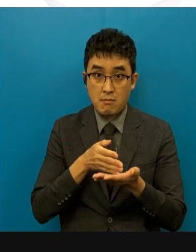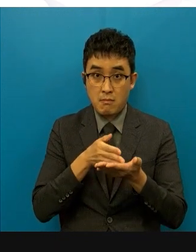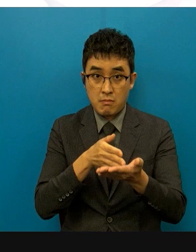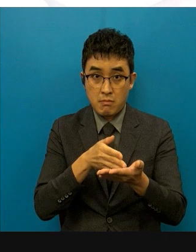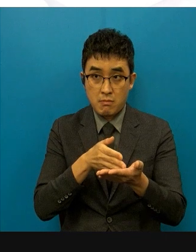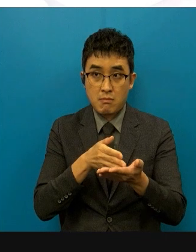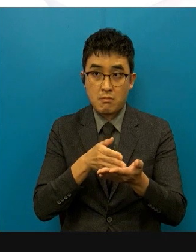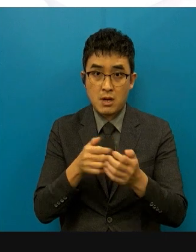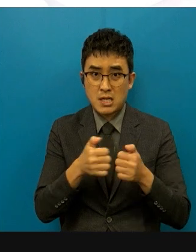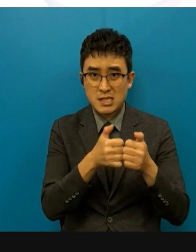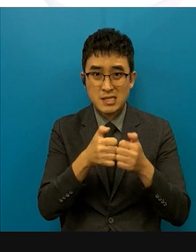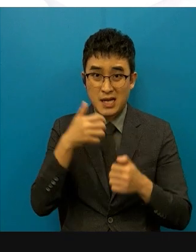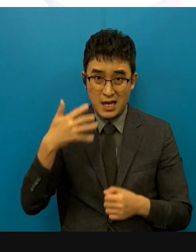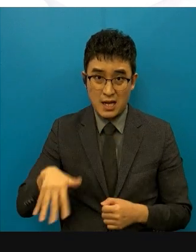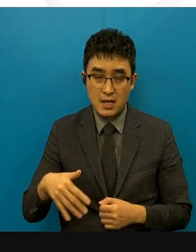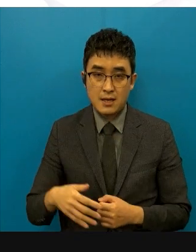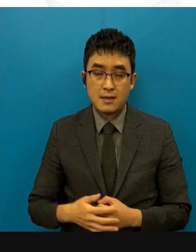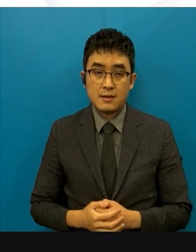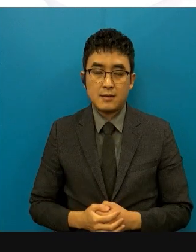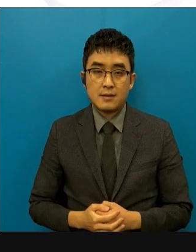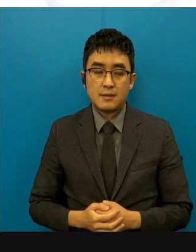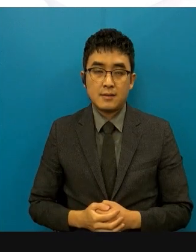outside the European and English.